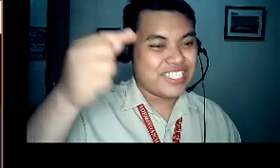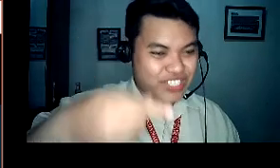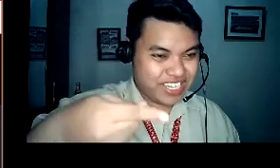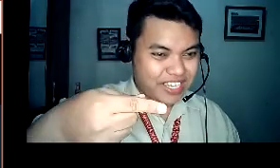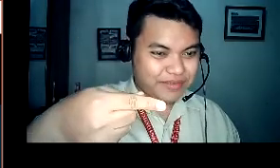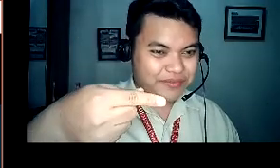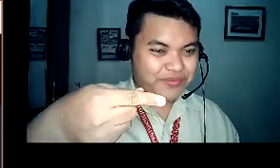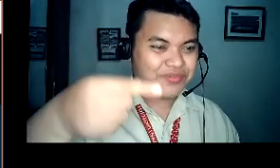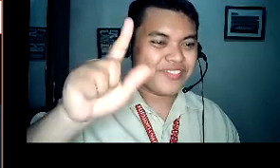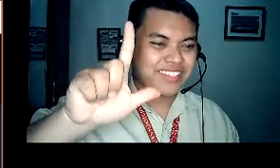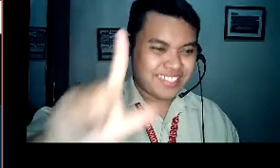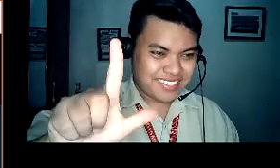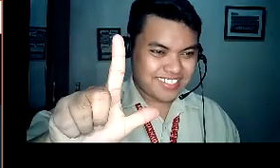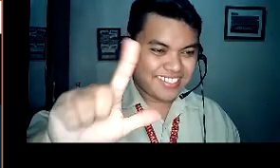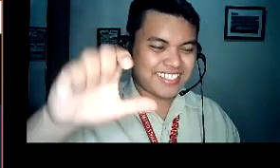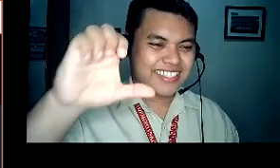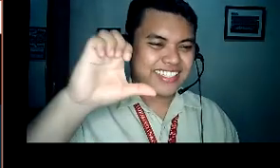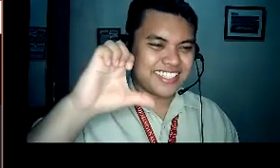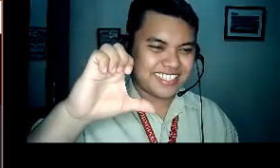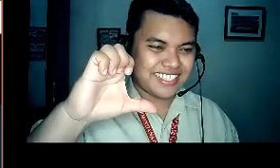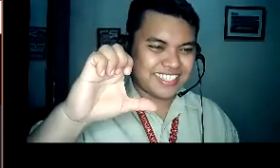It's G.